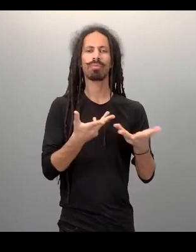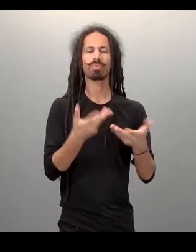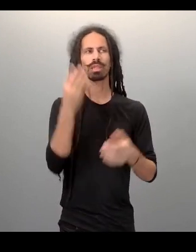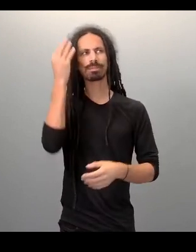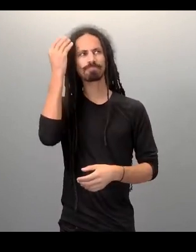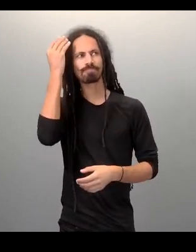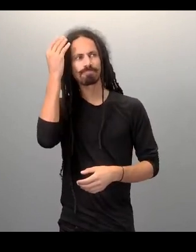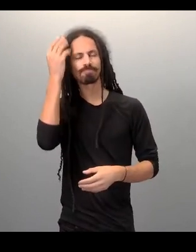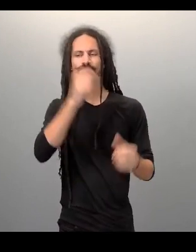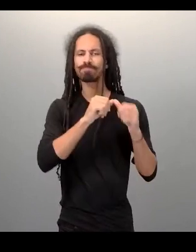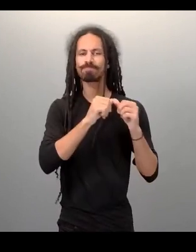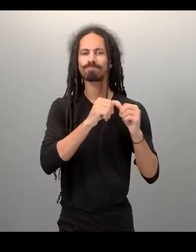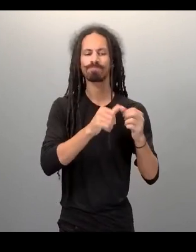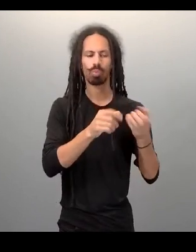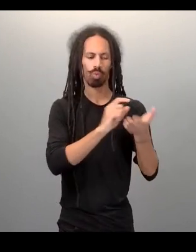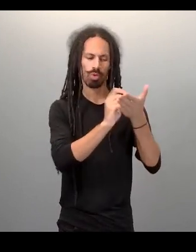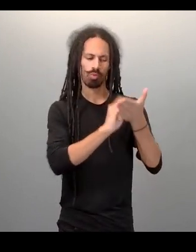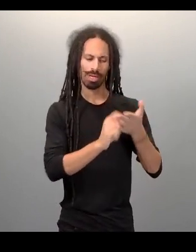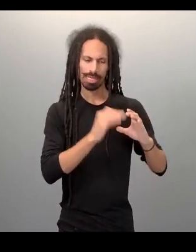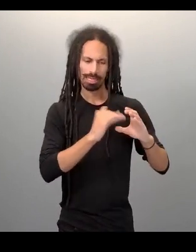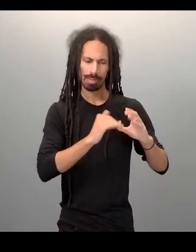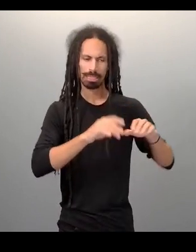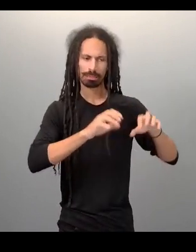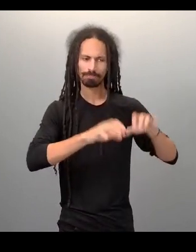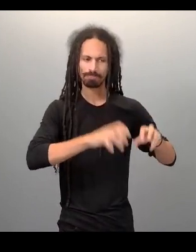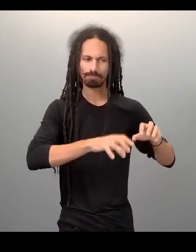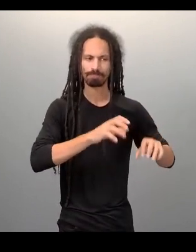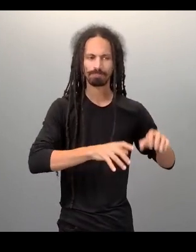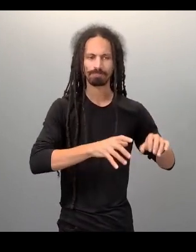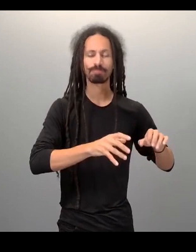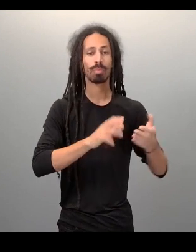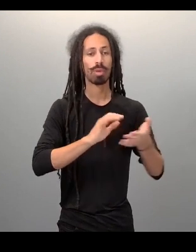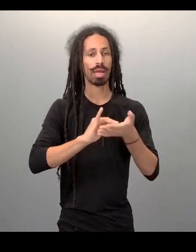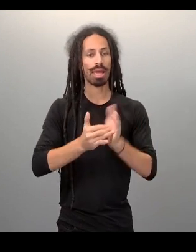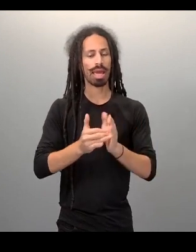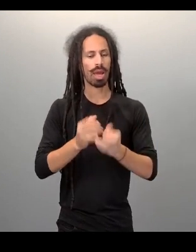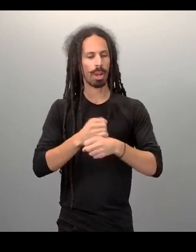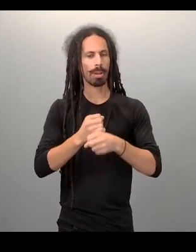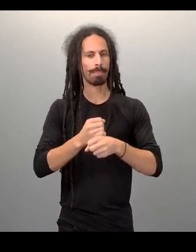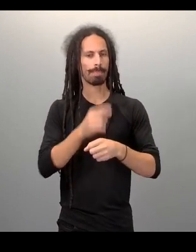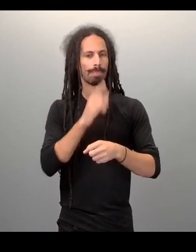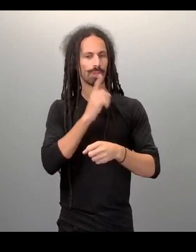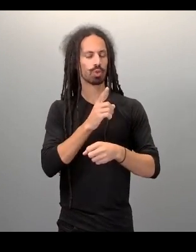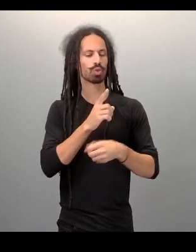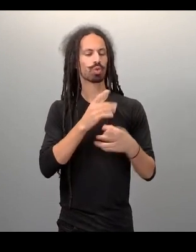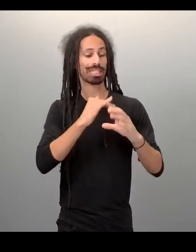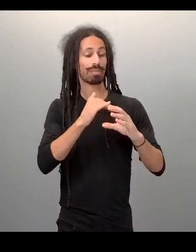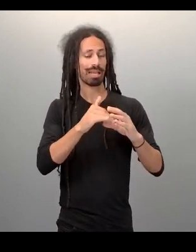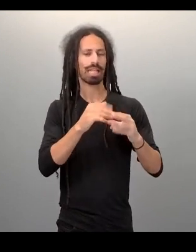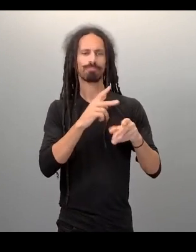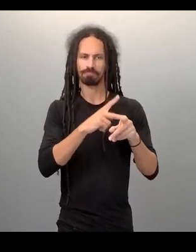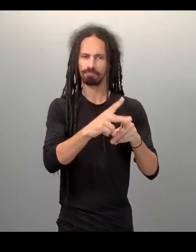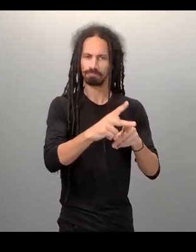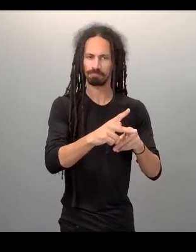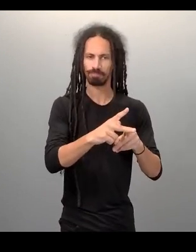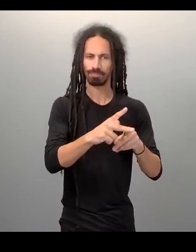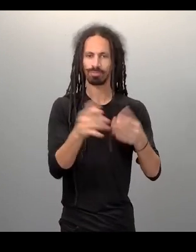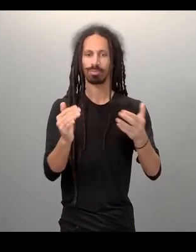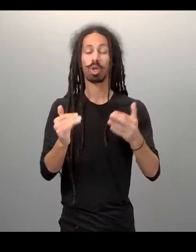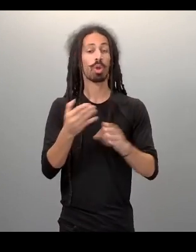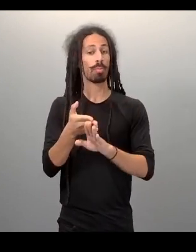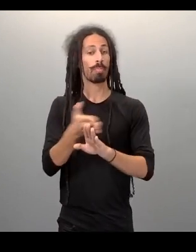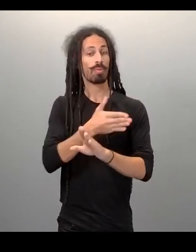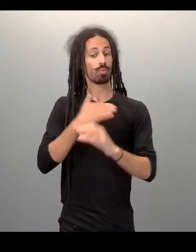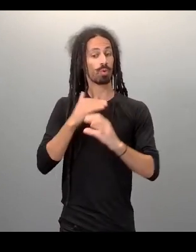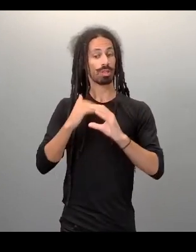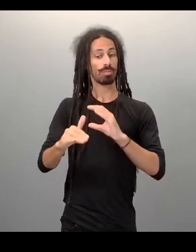when writing an email and how to create a professional email. So before sending an email, you want to consider difference